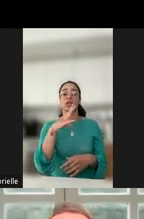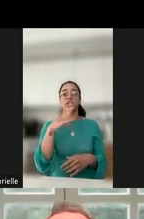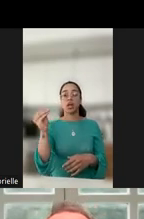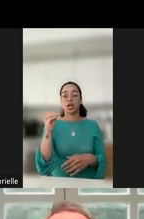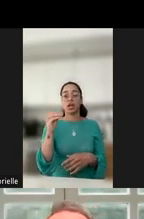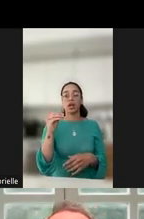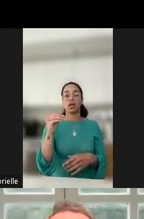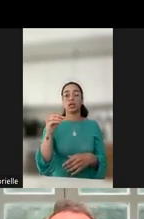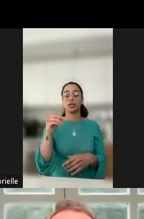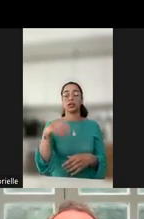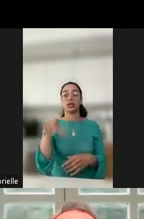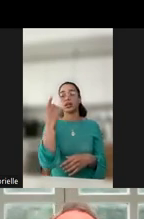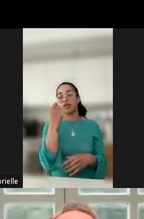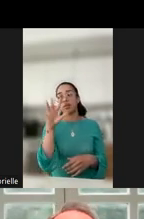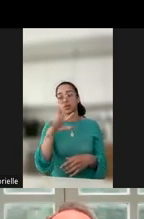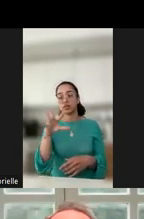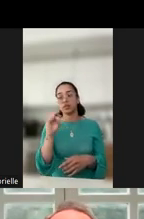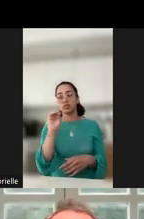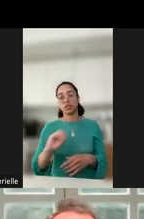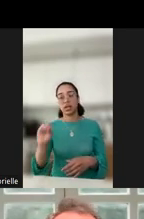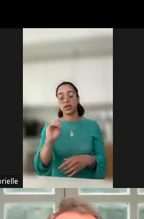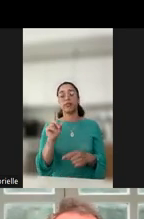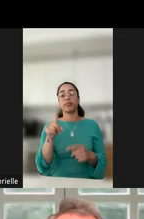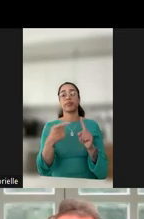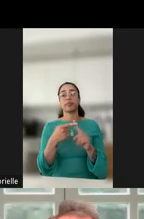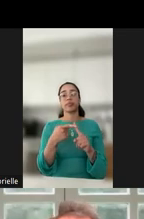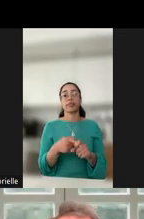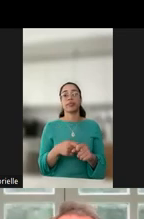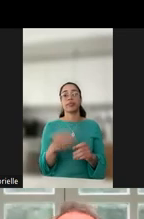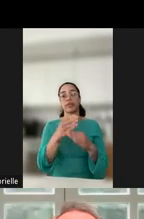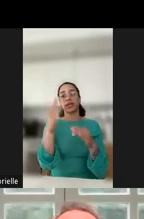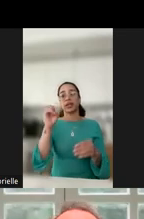Nevada, 11%. Next slide, please.